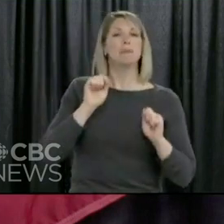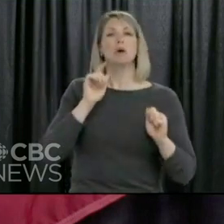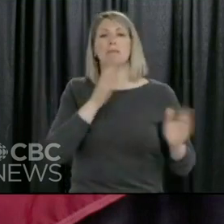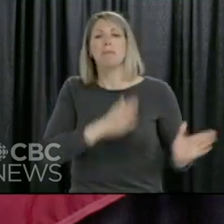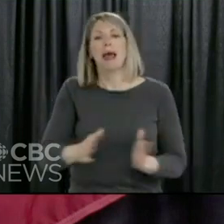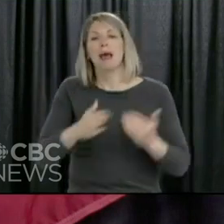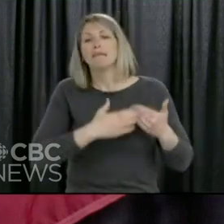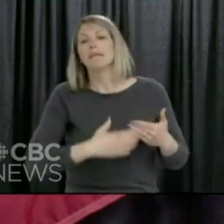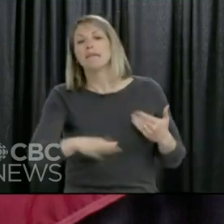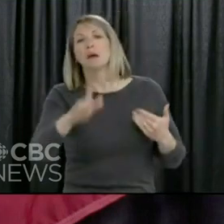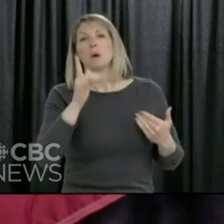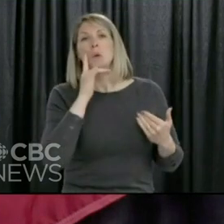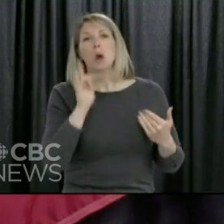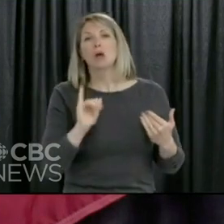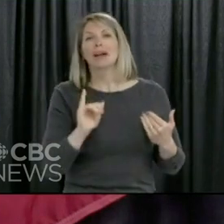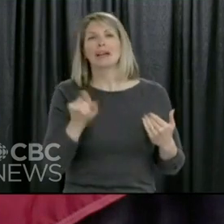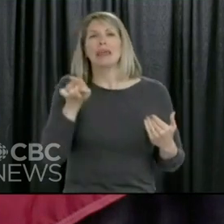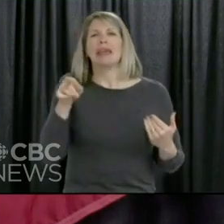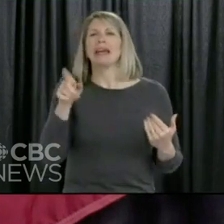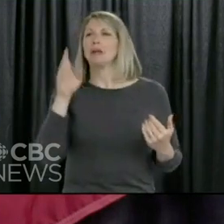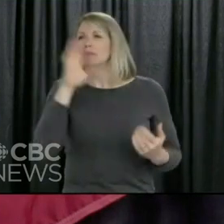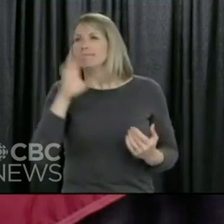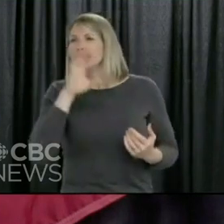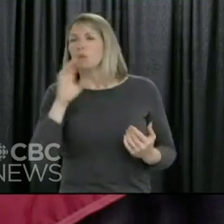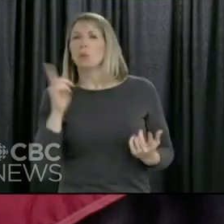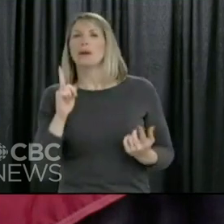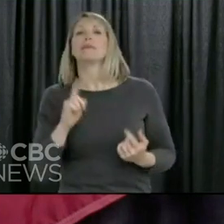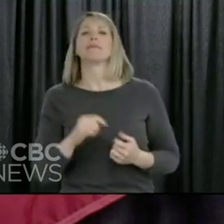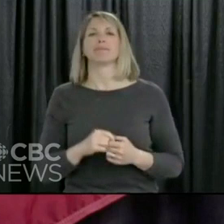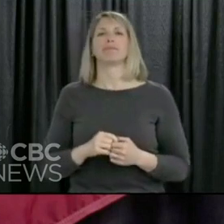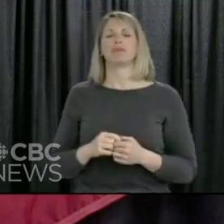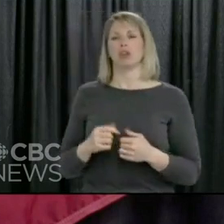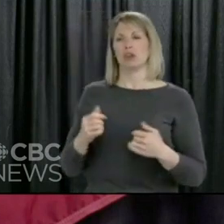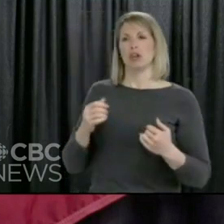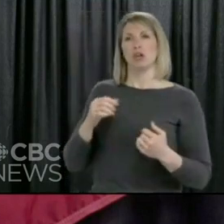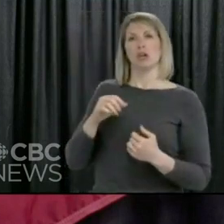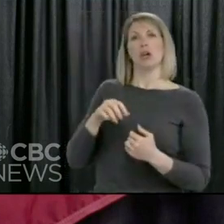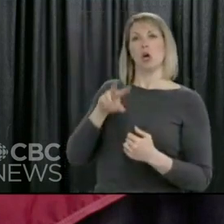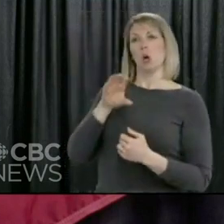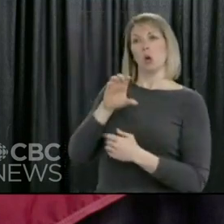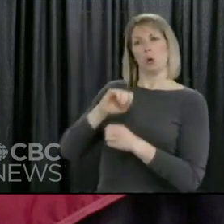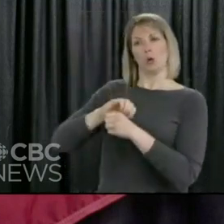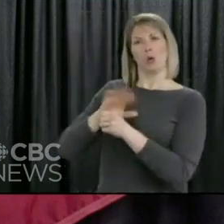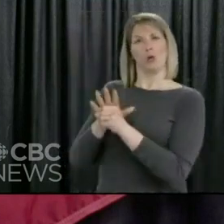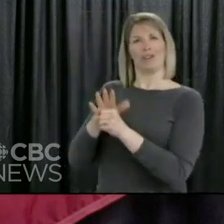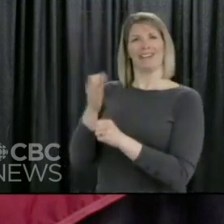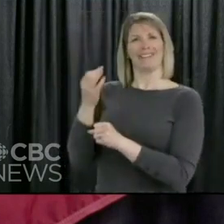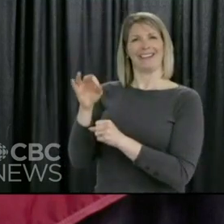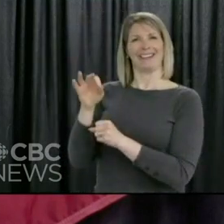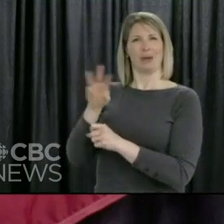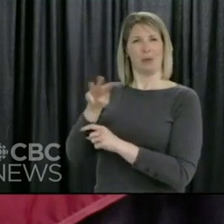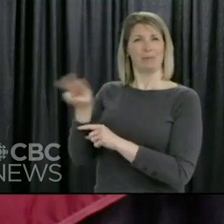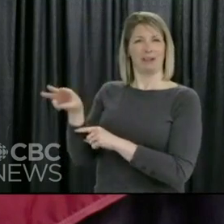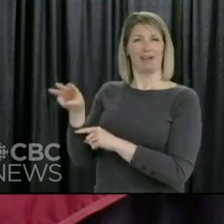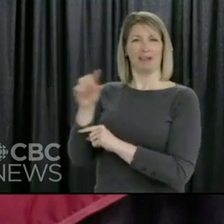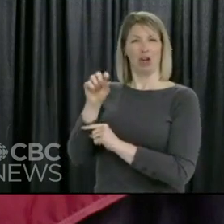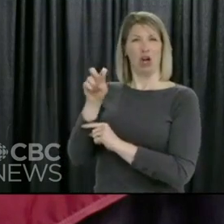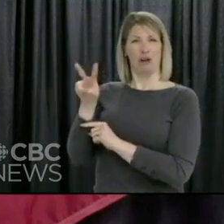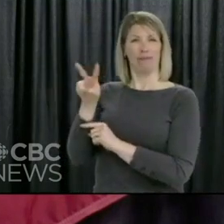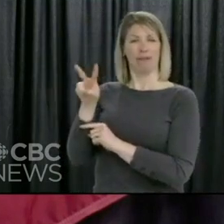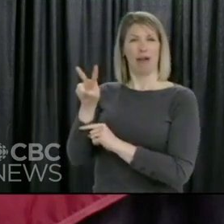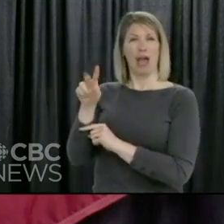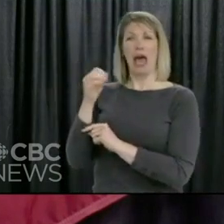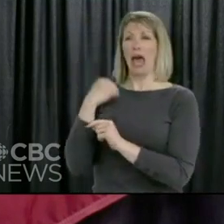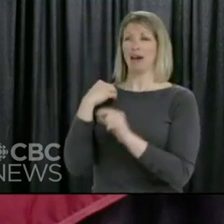that they need at this point? Yeah, so on the COVID-19 website where this information is provided, there's a business